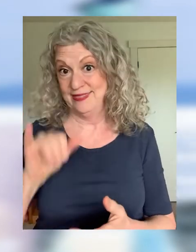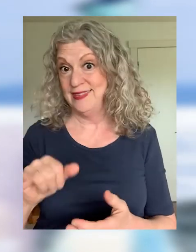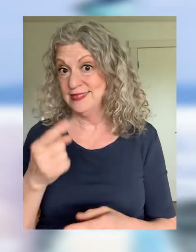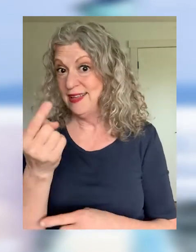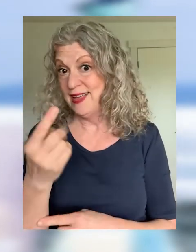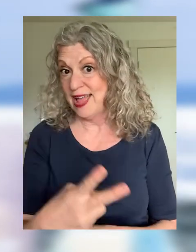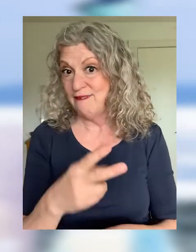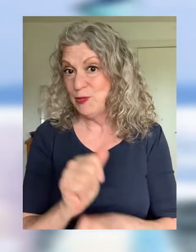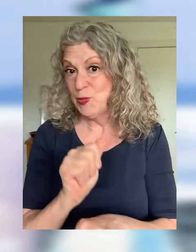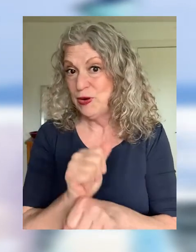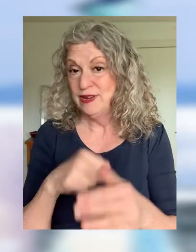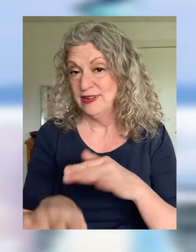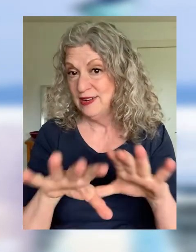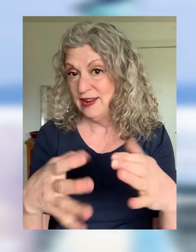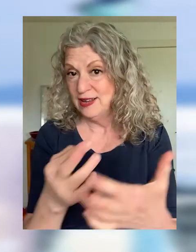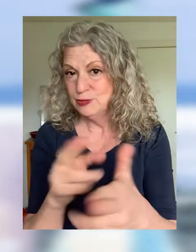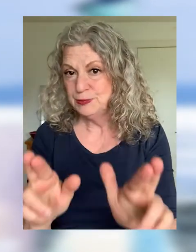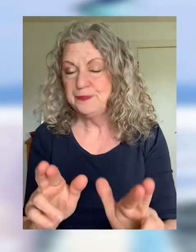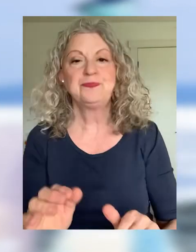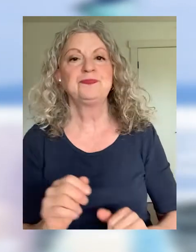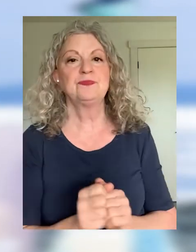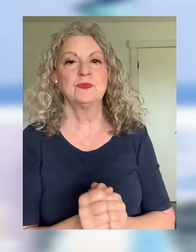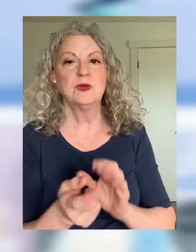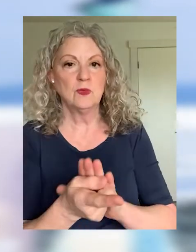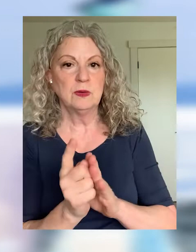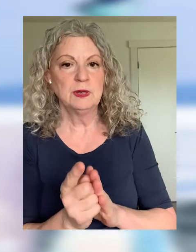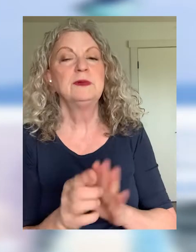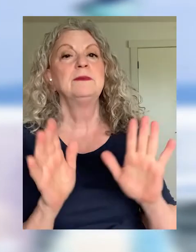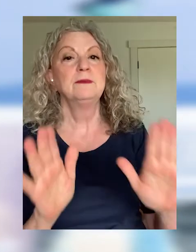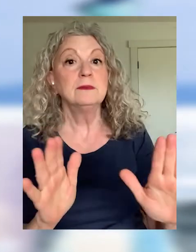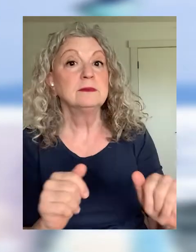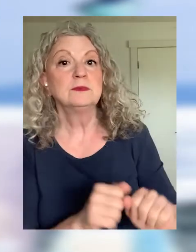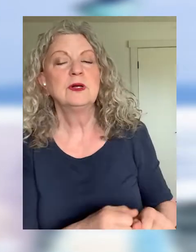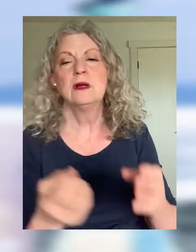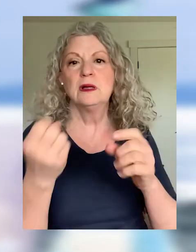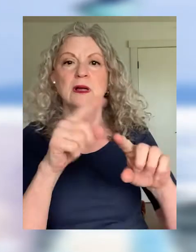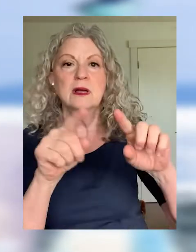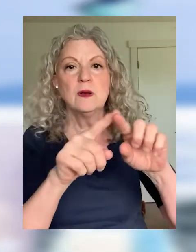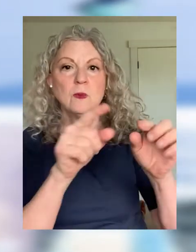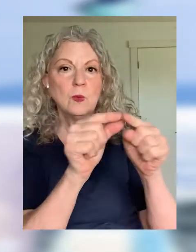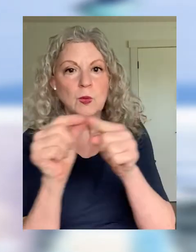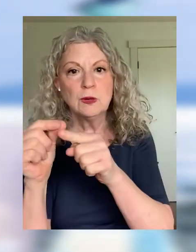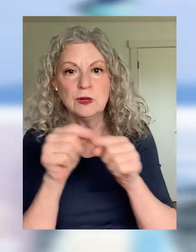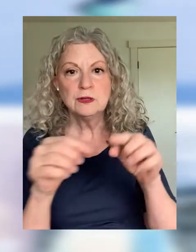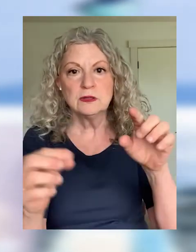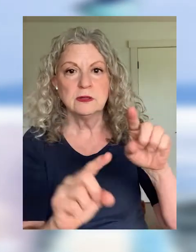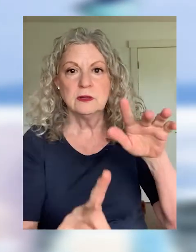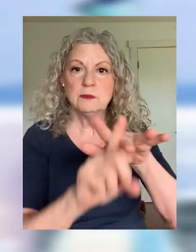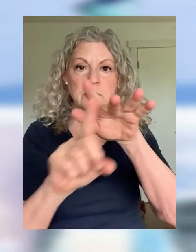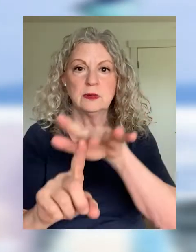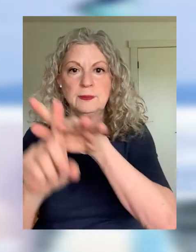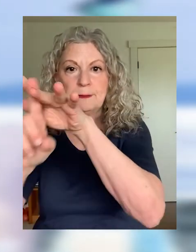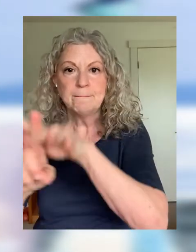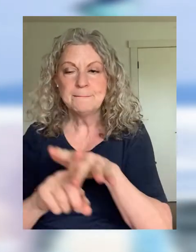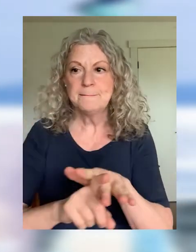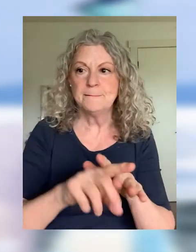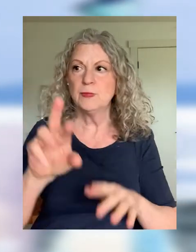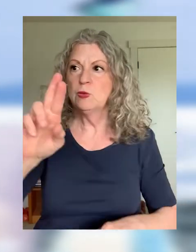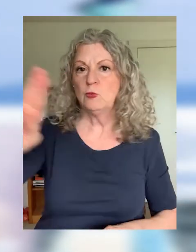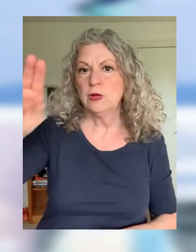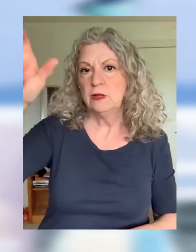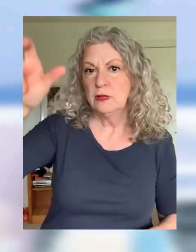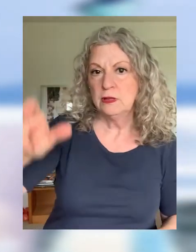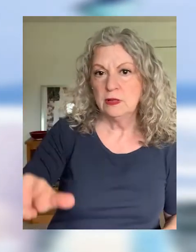the work in a classroom. In a moment, sure enough, a string of words begins to materialize in the chat bar on the right